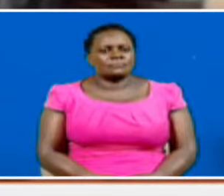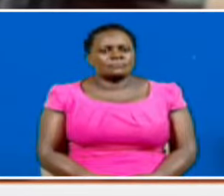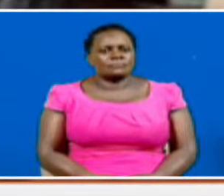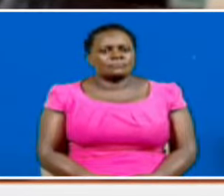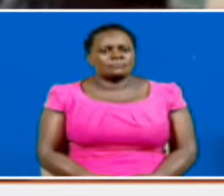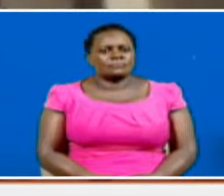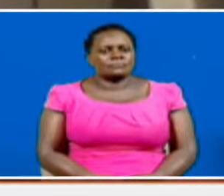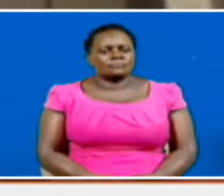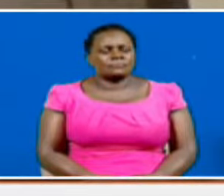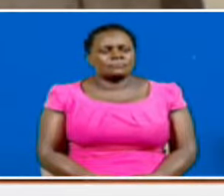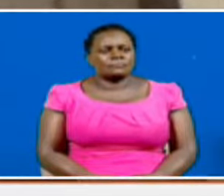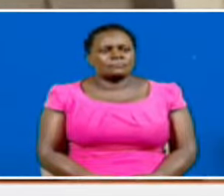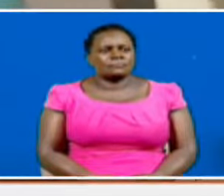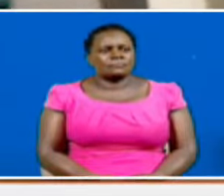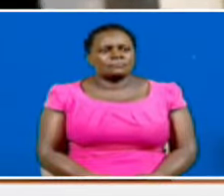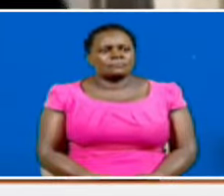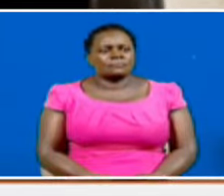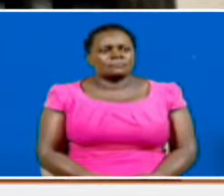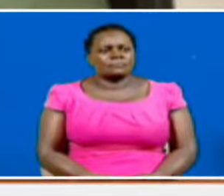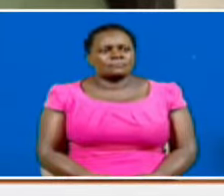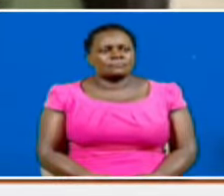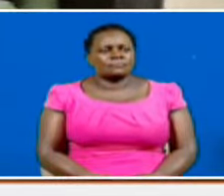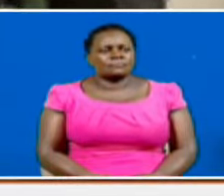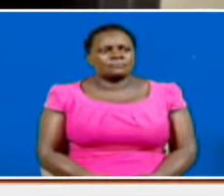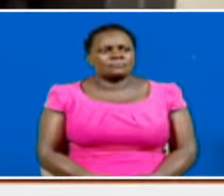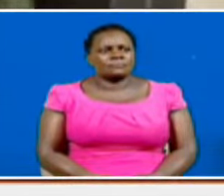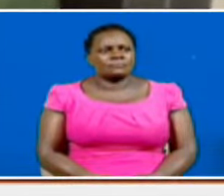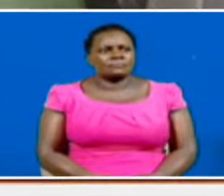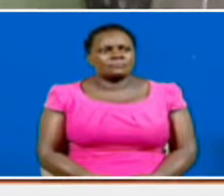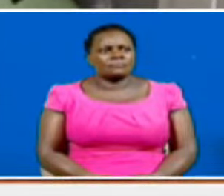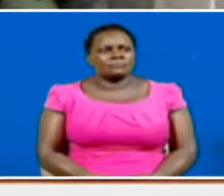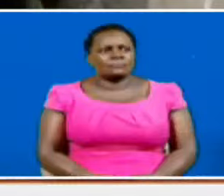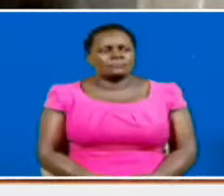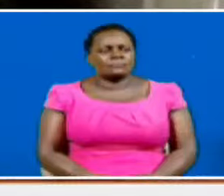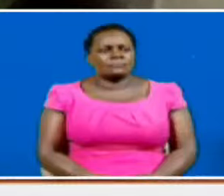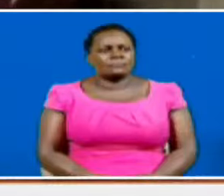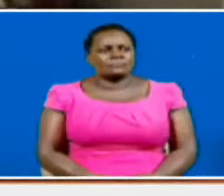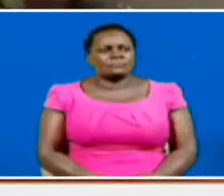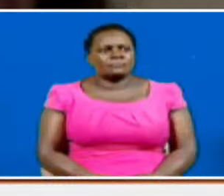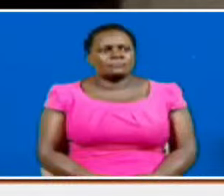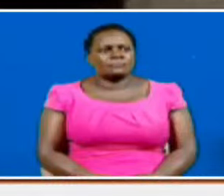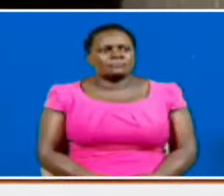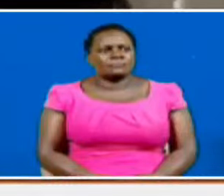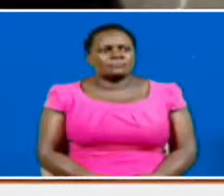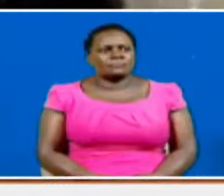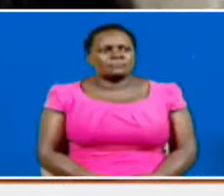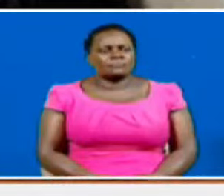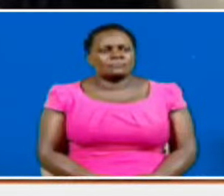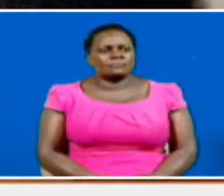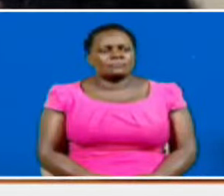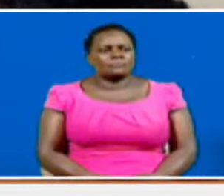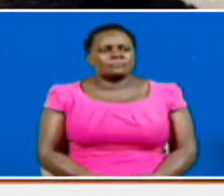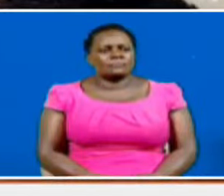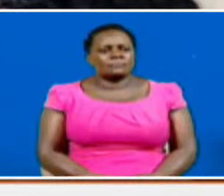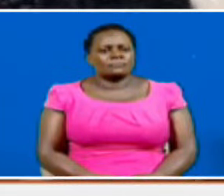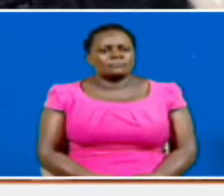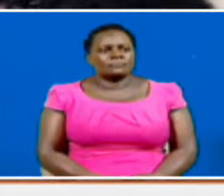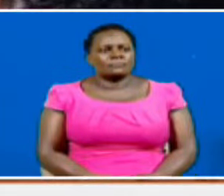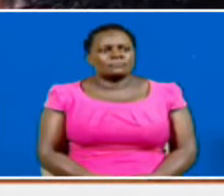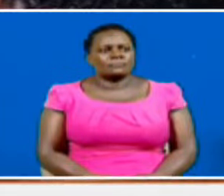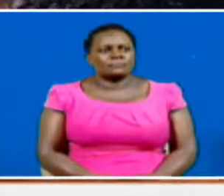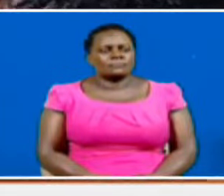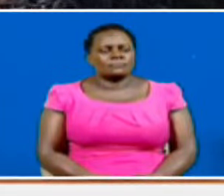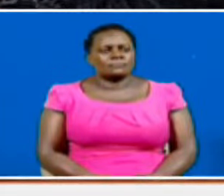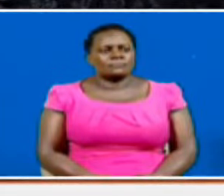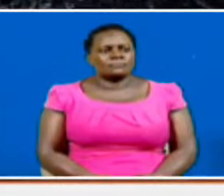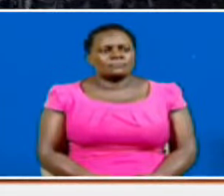efforts and goodwill from security agencies, leaders and the communities needed in the fight against illicit brew, adding that the dangers